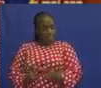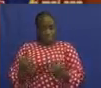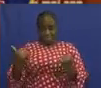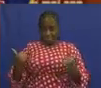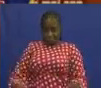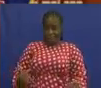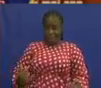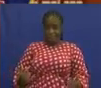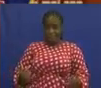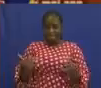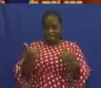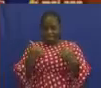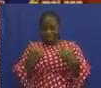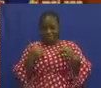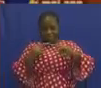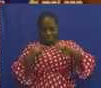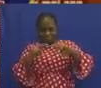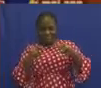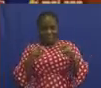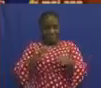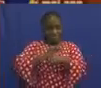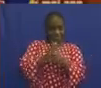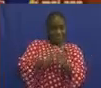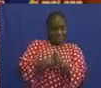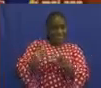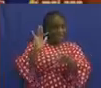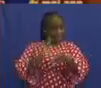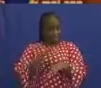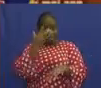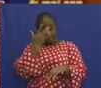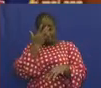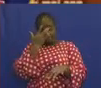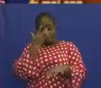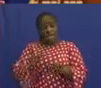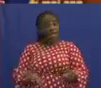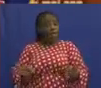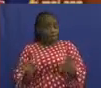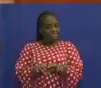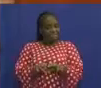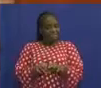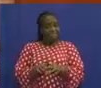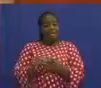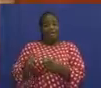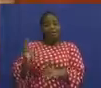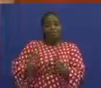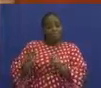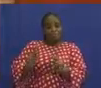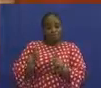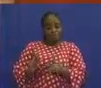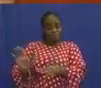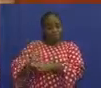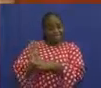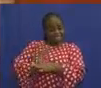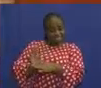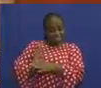currently witnessing a resurgence in COVID-19 infections, it is important that owners and management